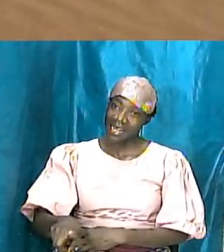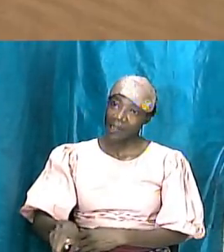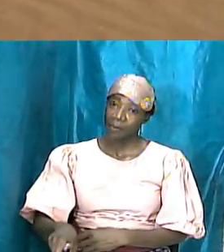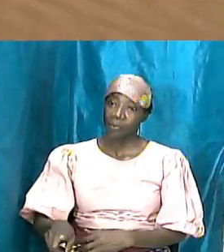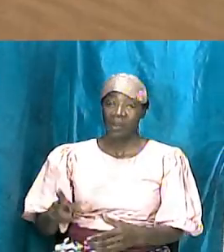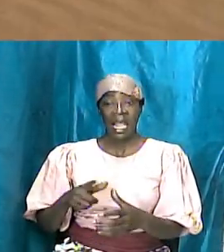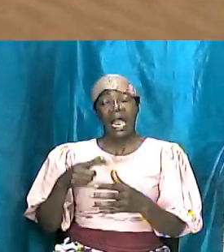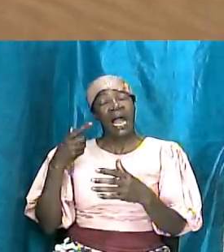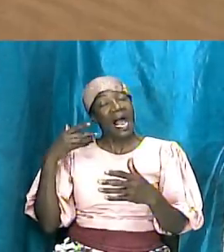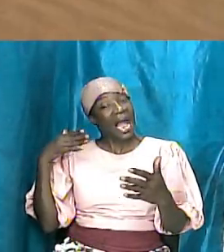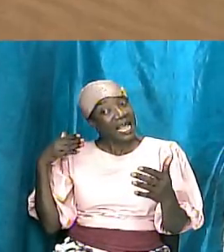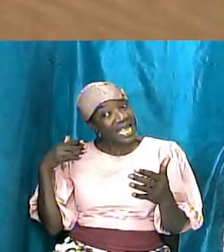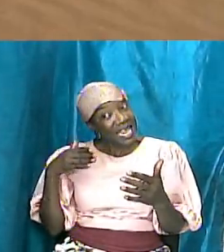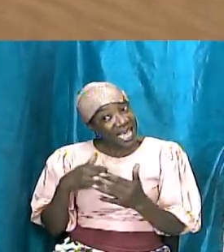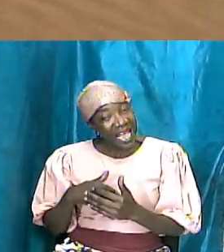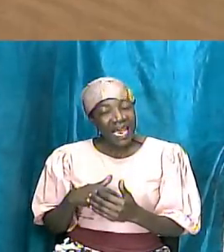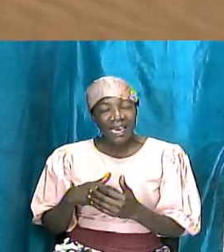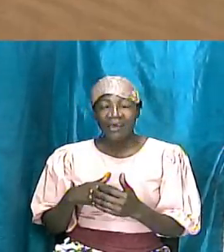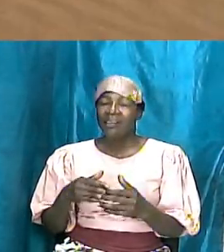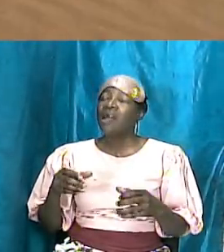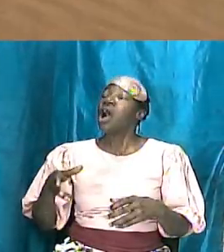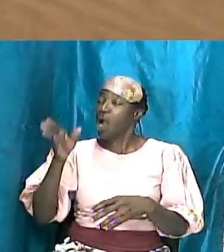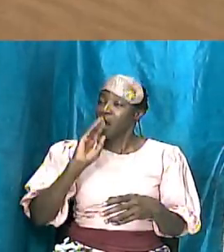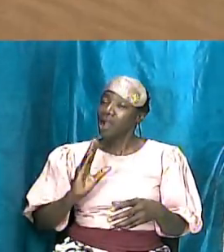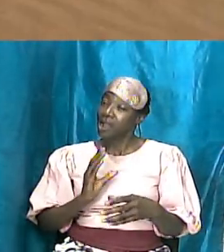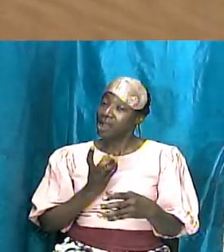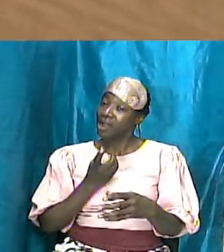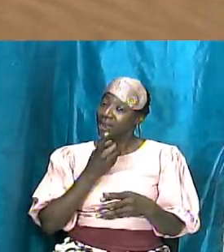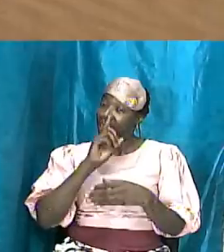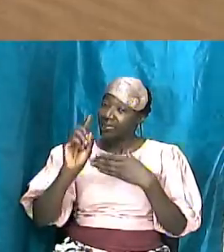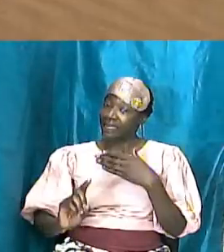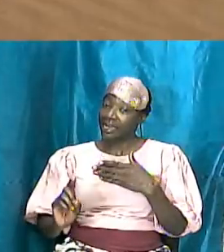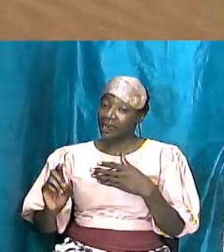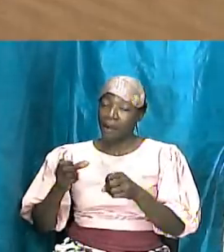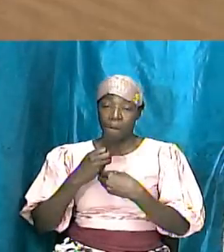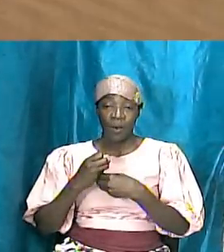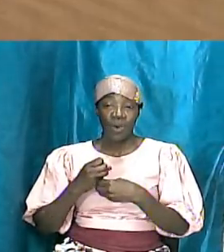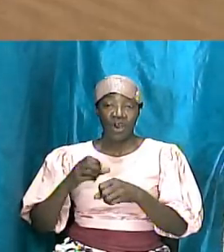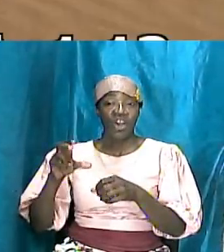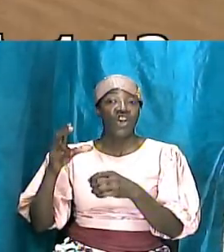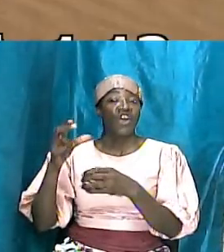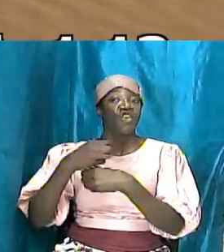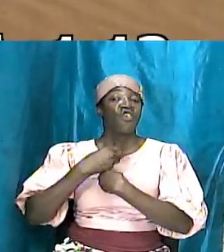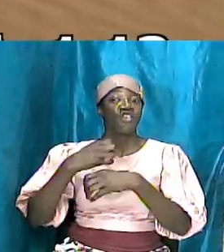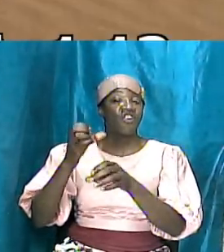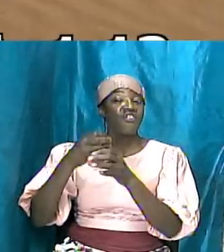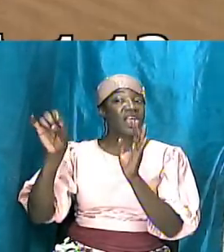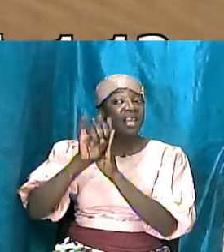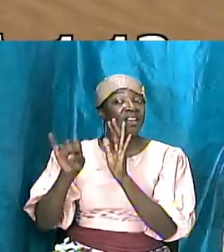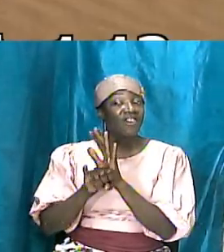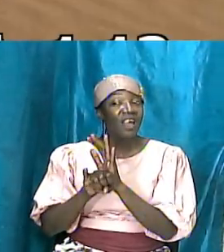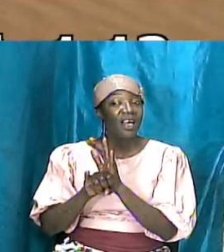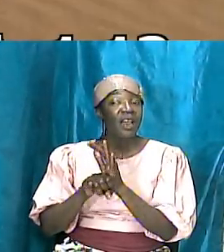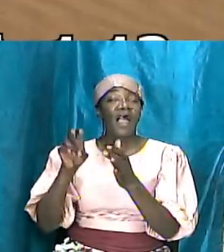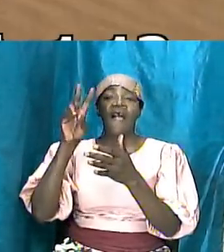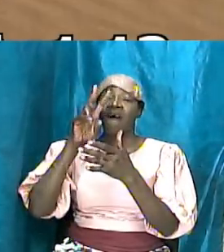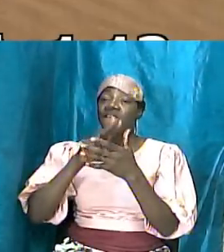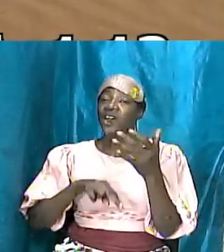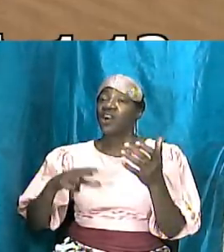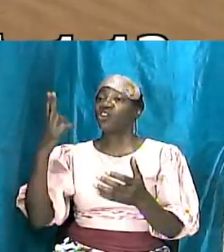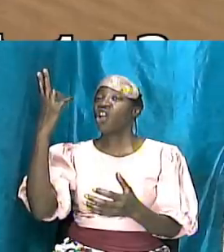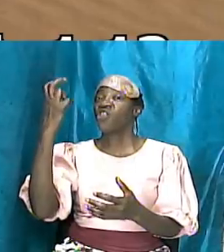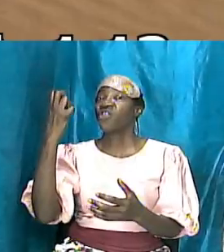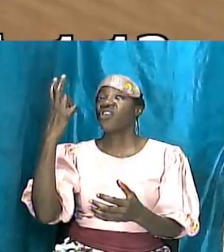and say God did some more creation. And then by the time we get to verse 13, and this is after he caused the tree